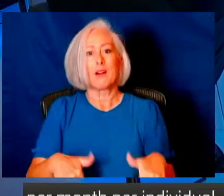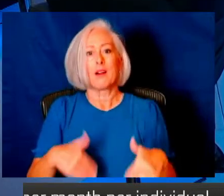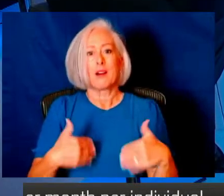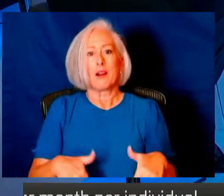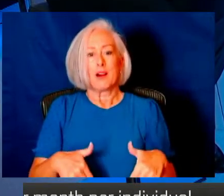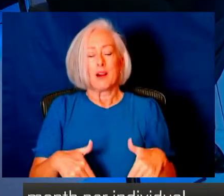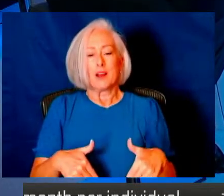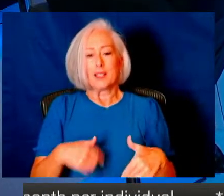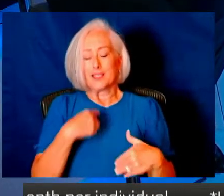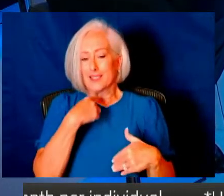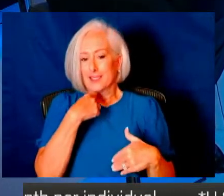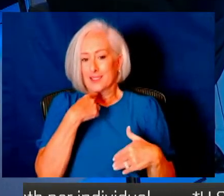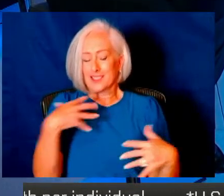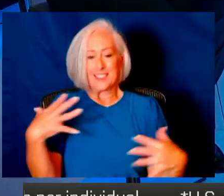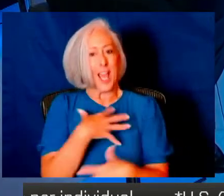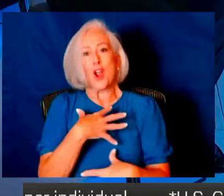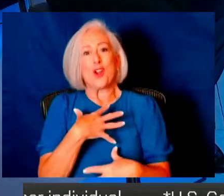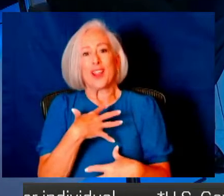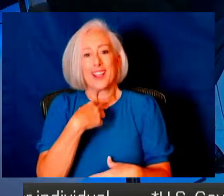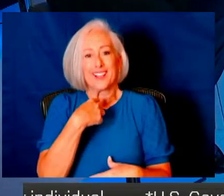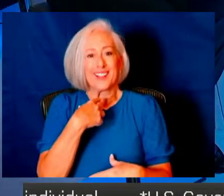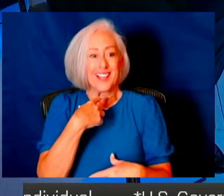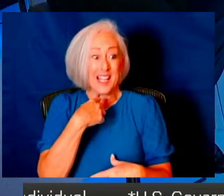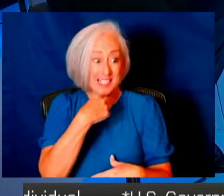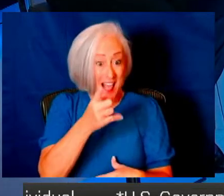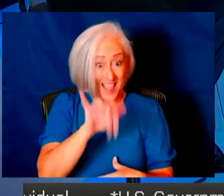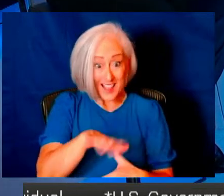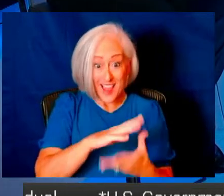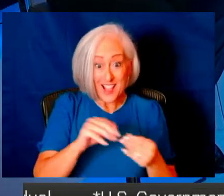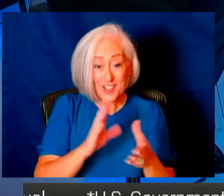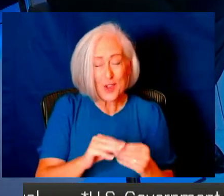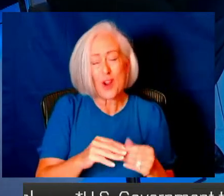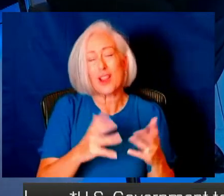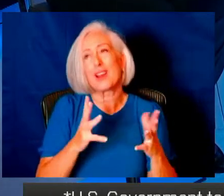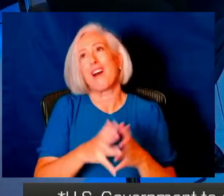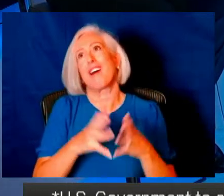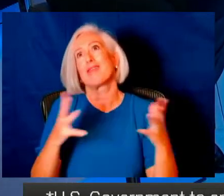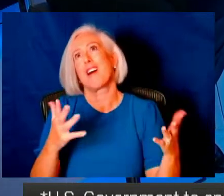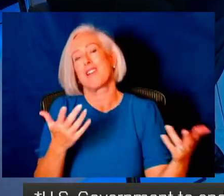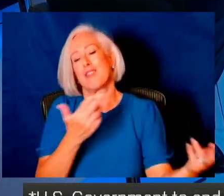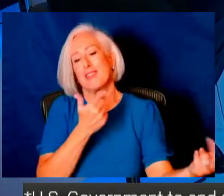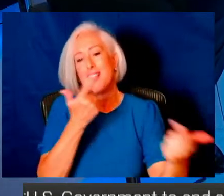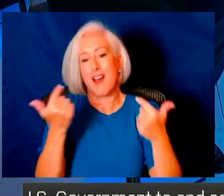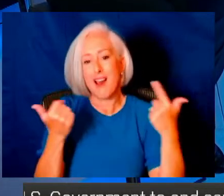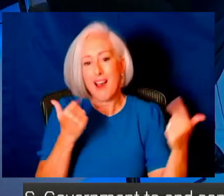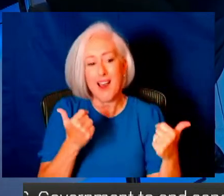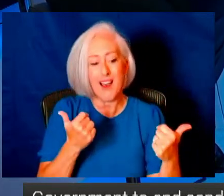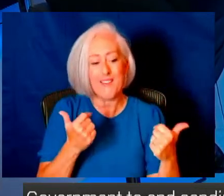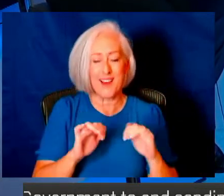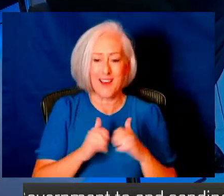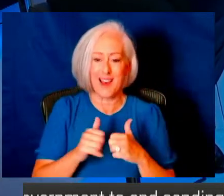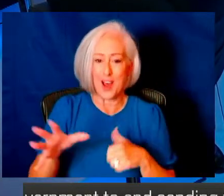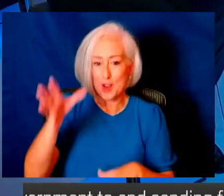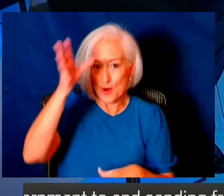laughs and moments of joy and curiosity and talking about how your dad handled it, or